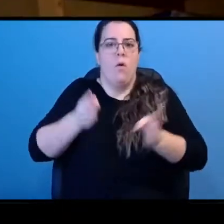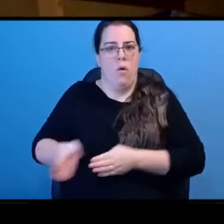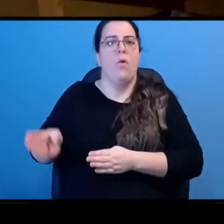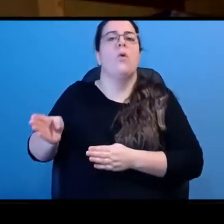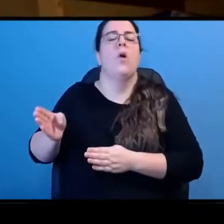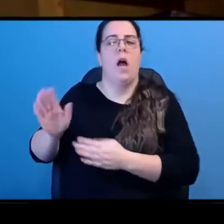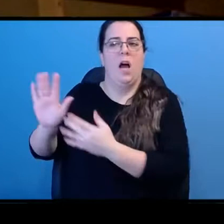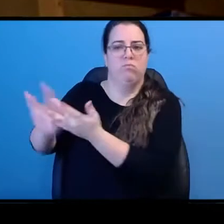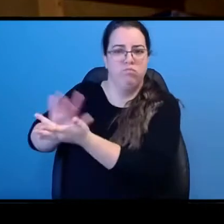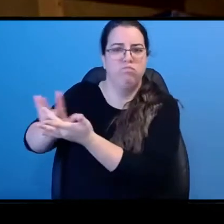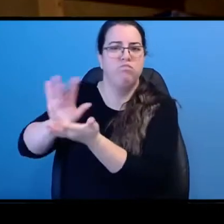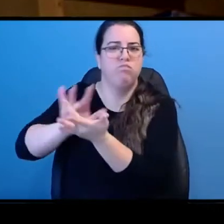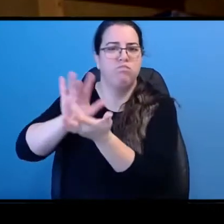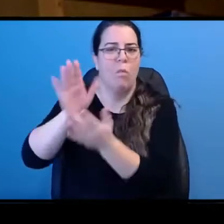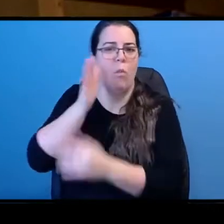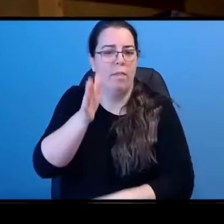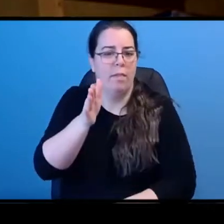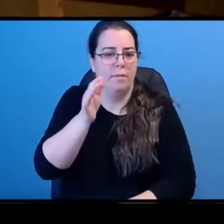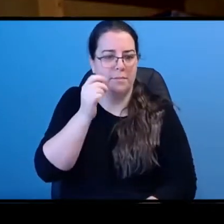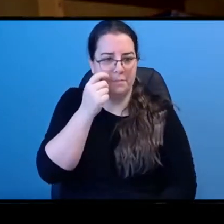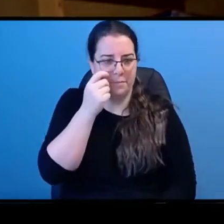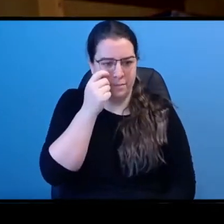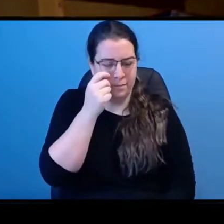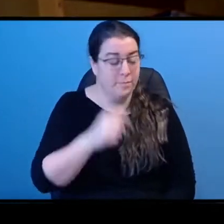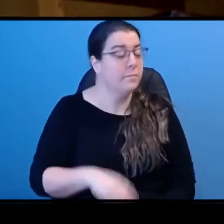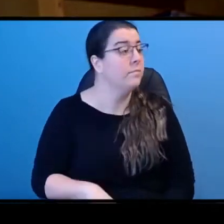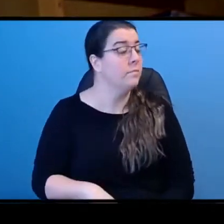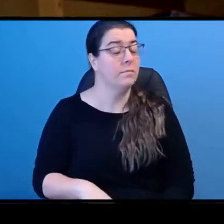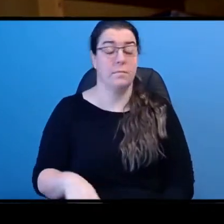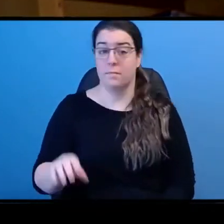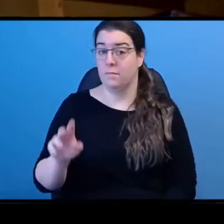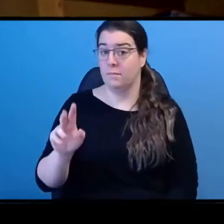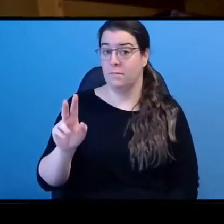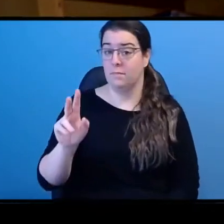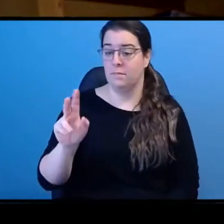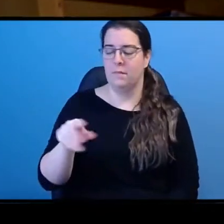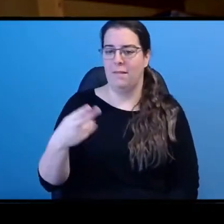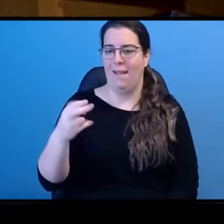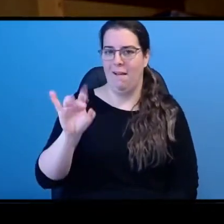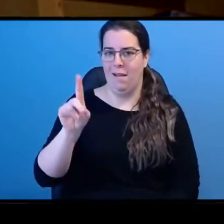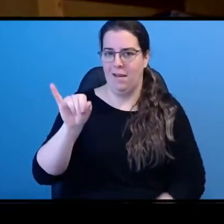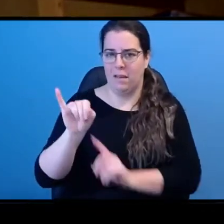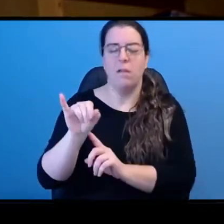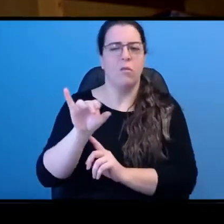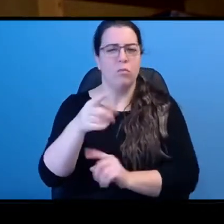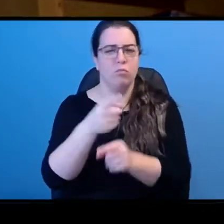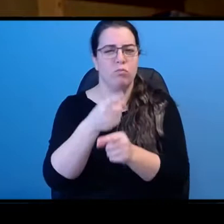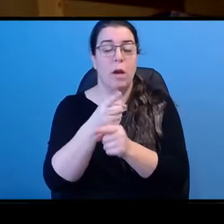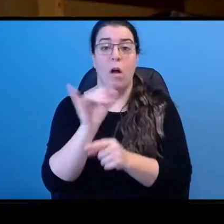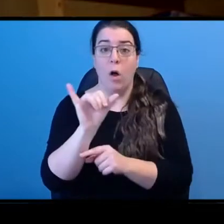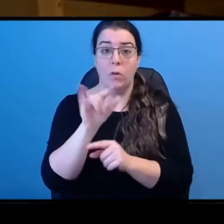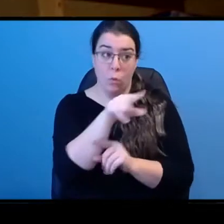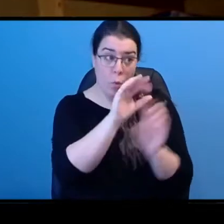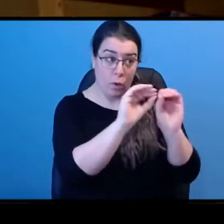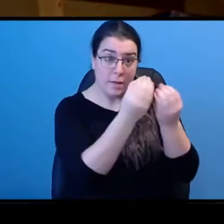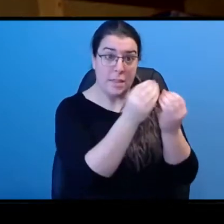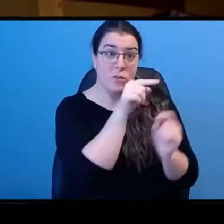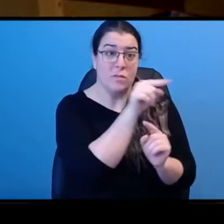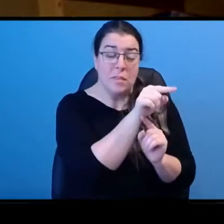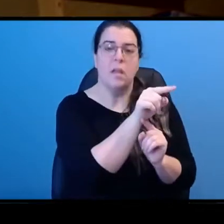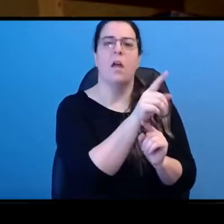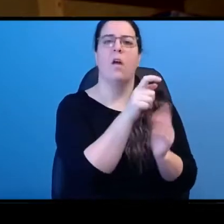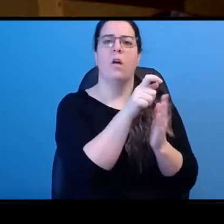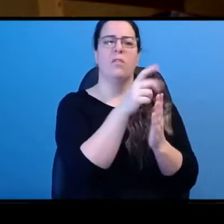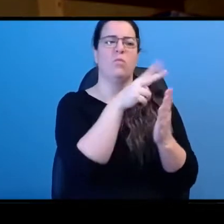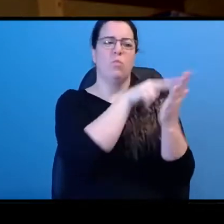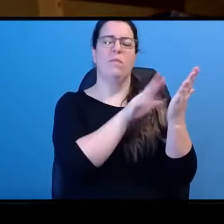is also really important. Yeah. You can often find a mission statement on their website or in some of their support materials, and really understanding why it is they